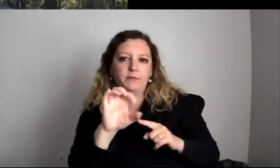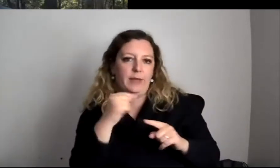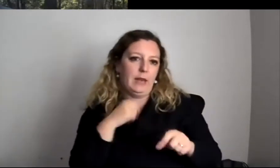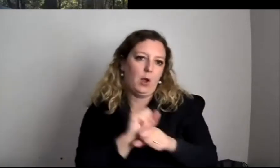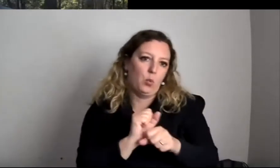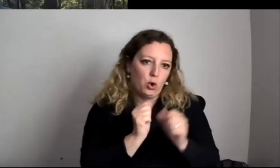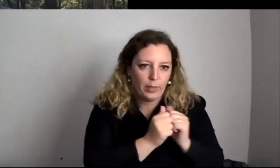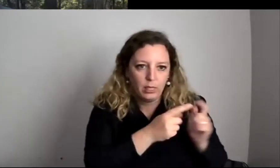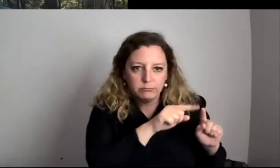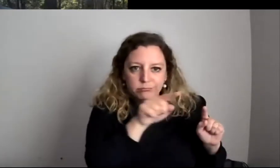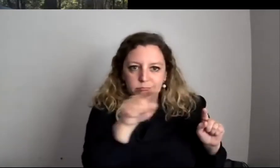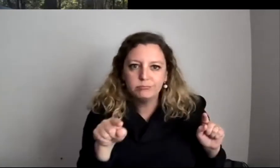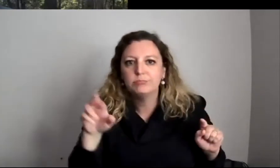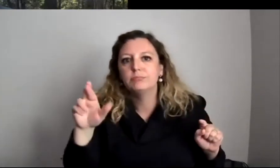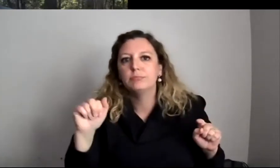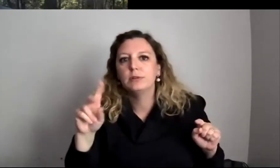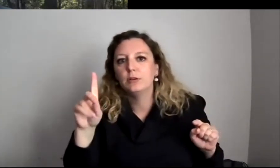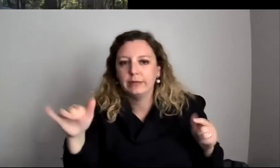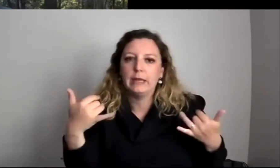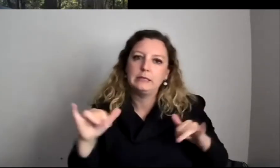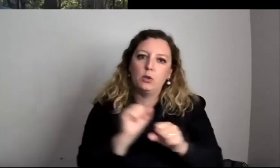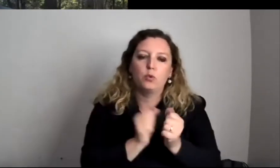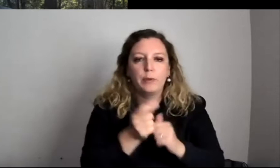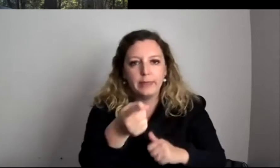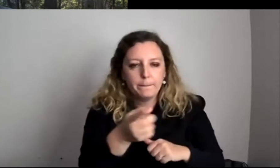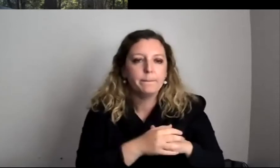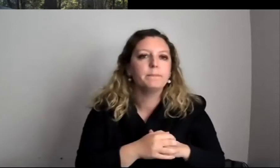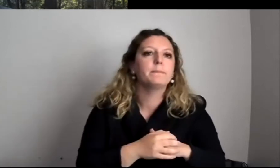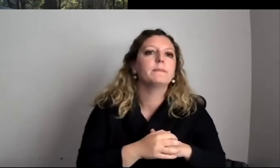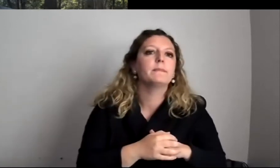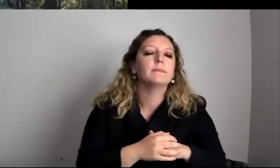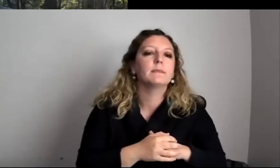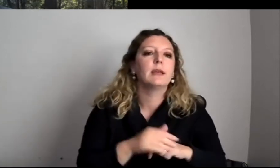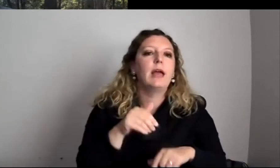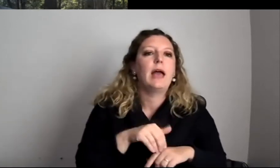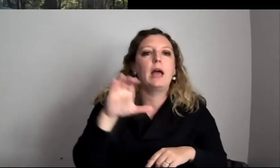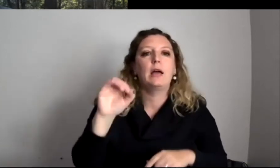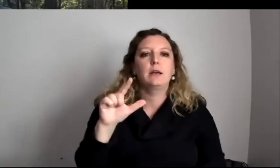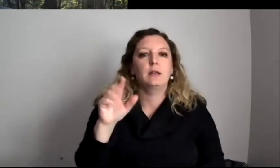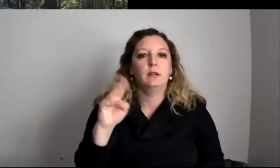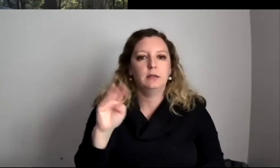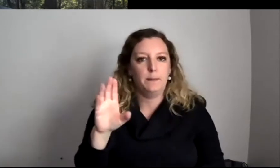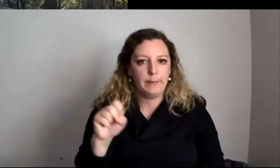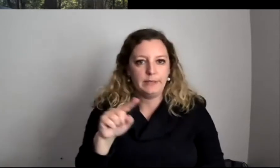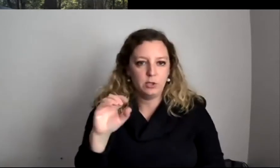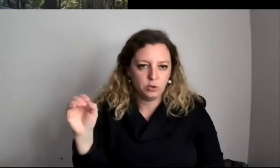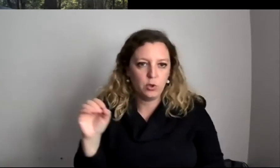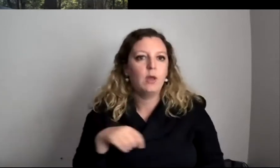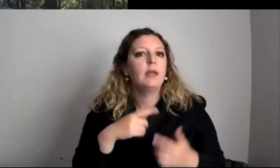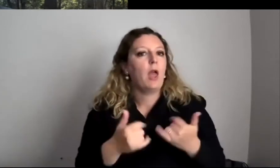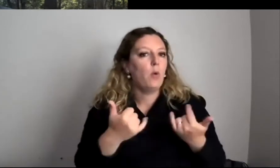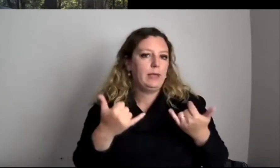over the years. This is Randy Youngie. I still collaborate with him at the Columbus Zoo. But at this point, we were able to process